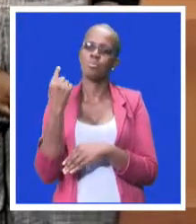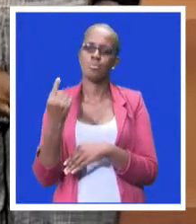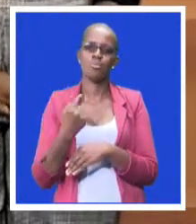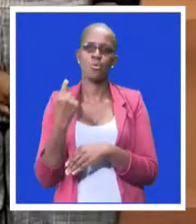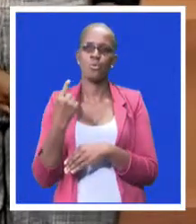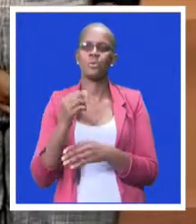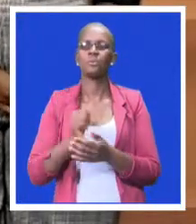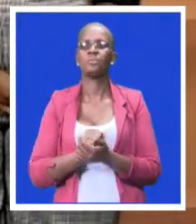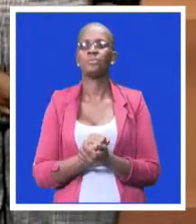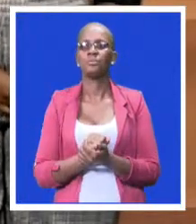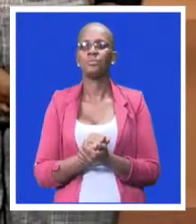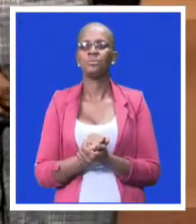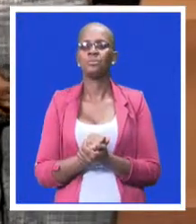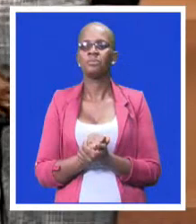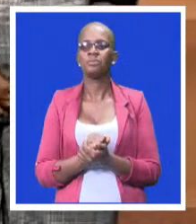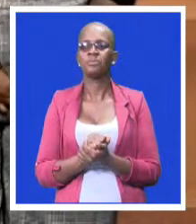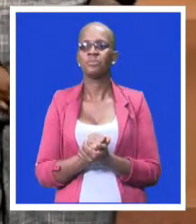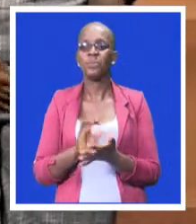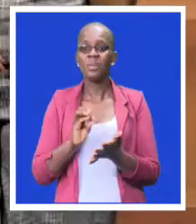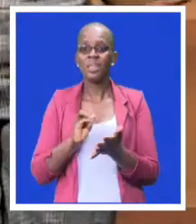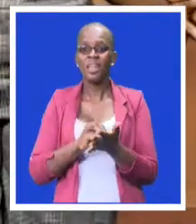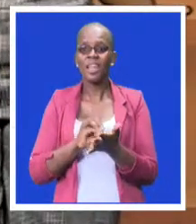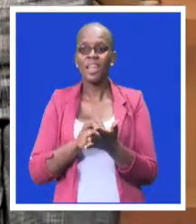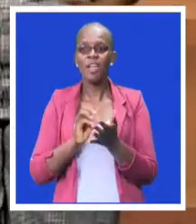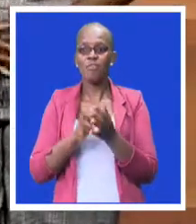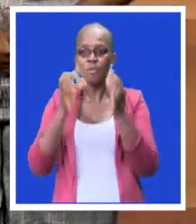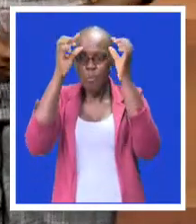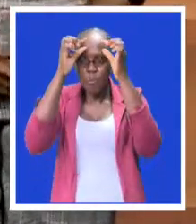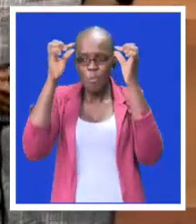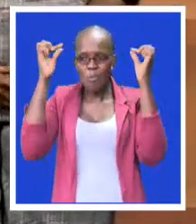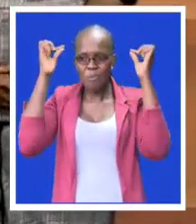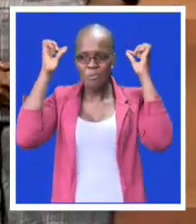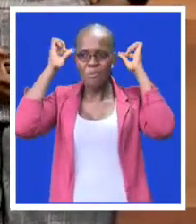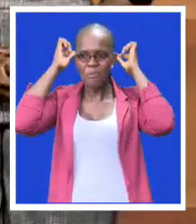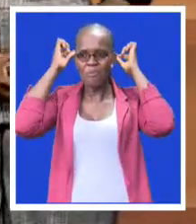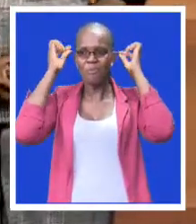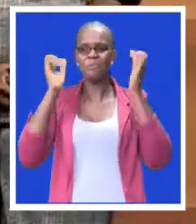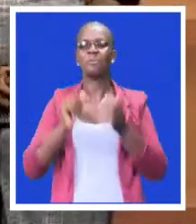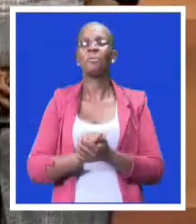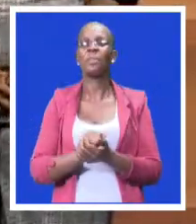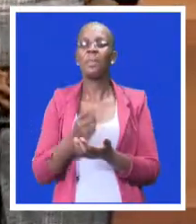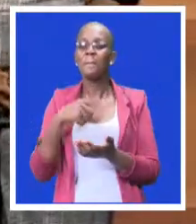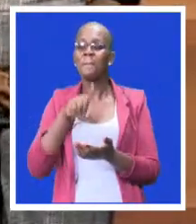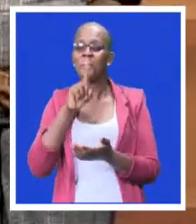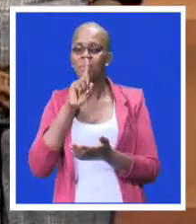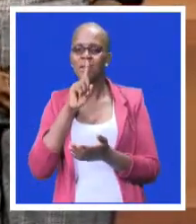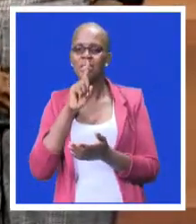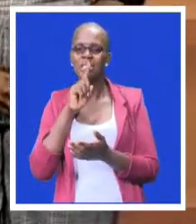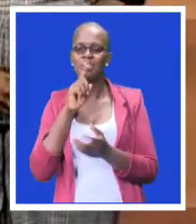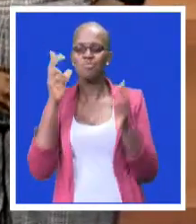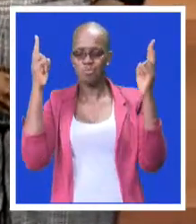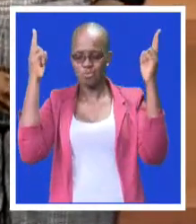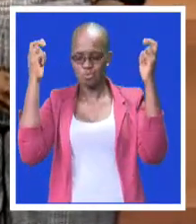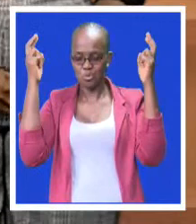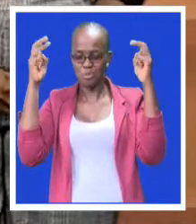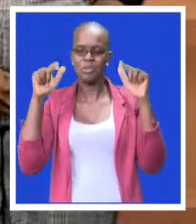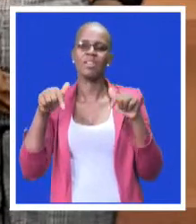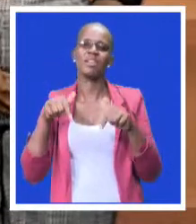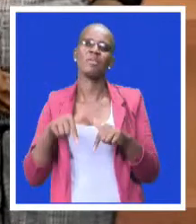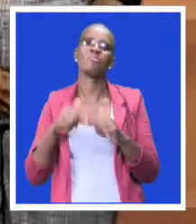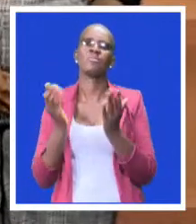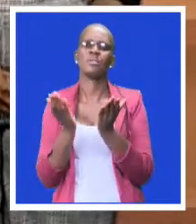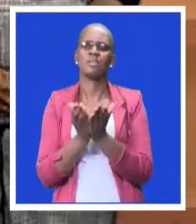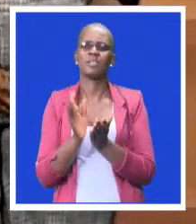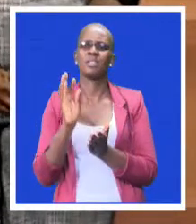our heads might have given it out, I guess, about today's topic for the grade 0 lesson. I'm thinking